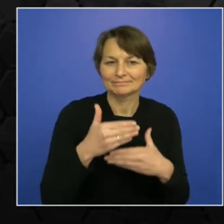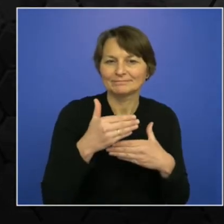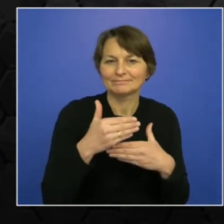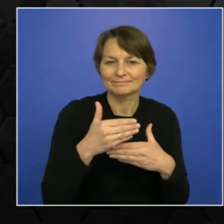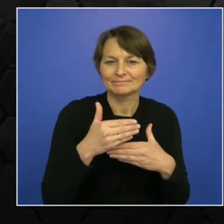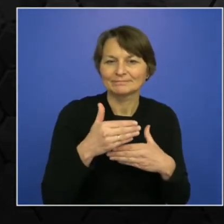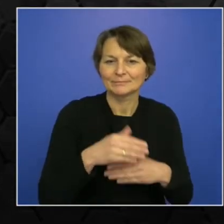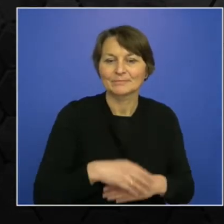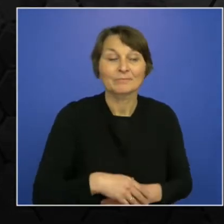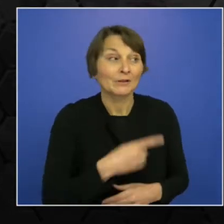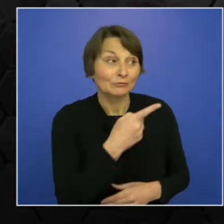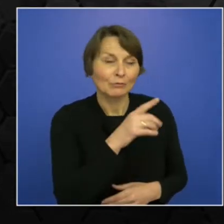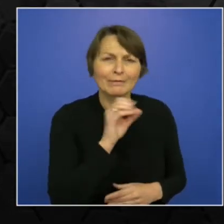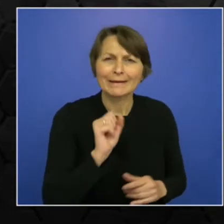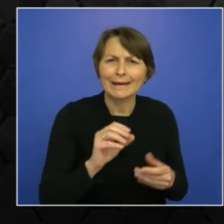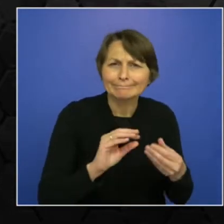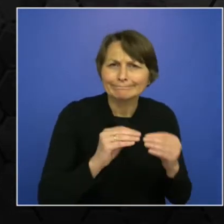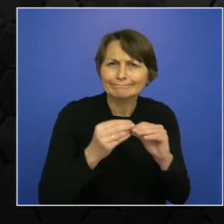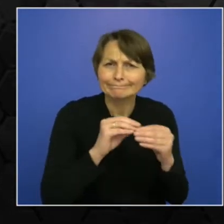to engineering